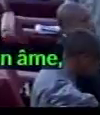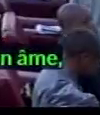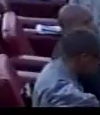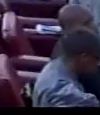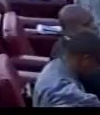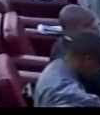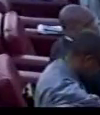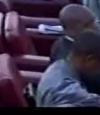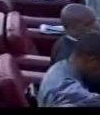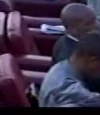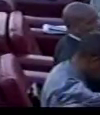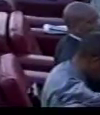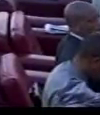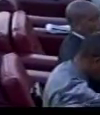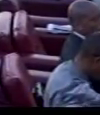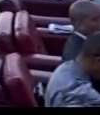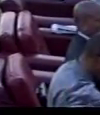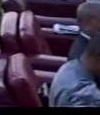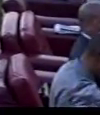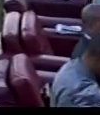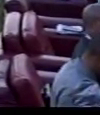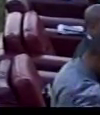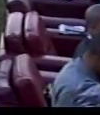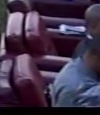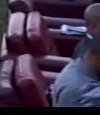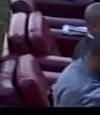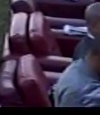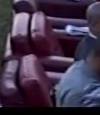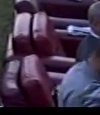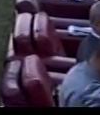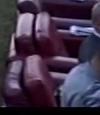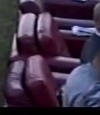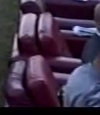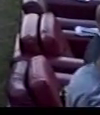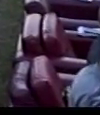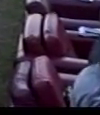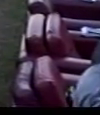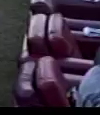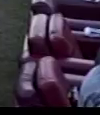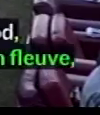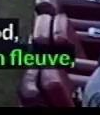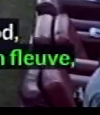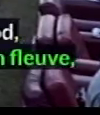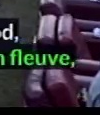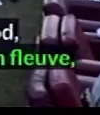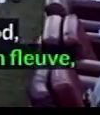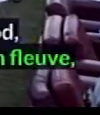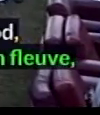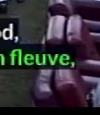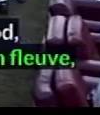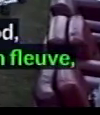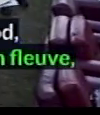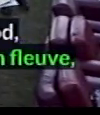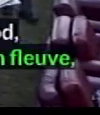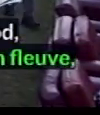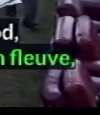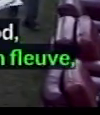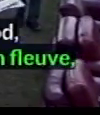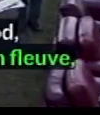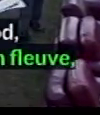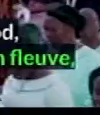Soul, I have glorious victory, sing Jesus to control. Victory,